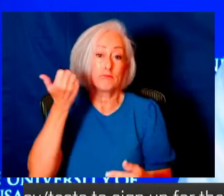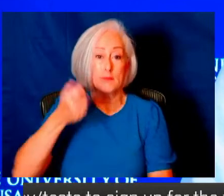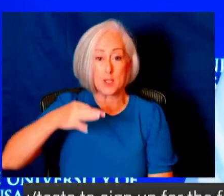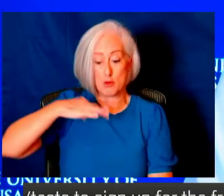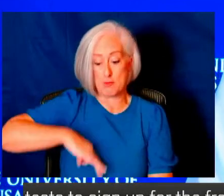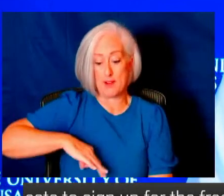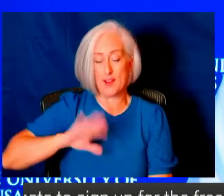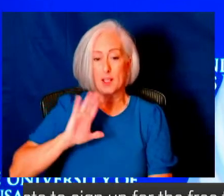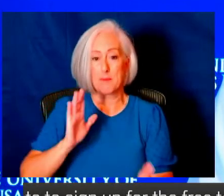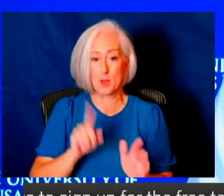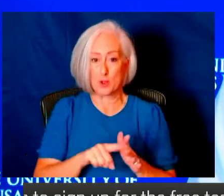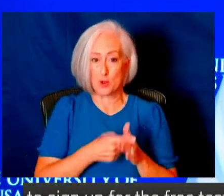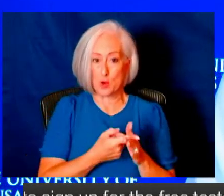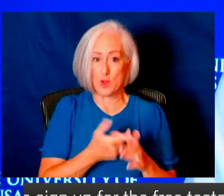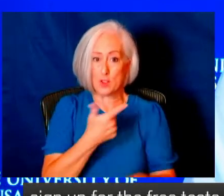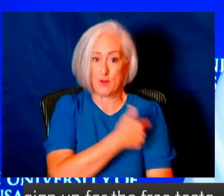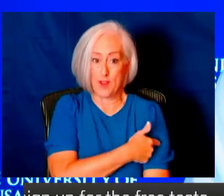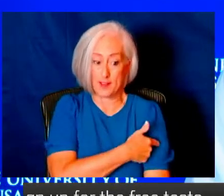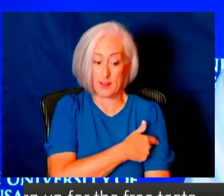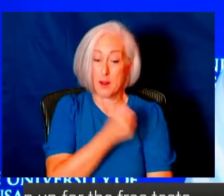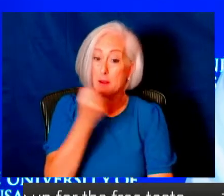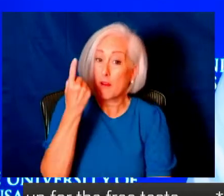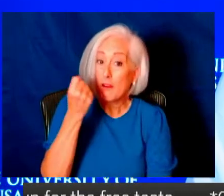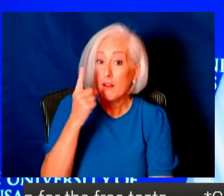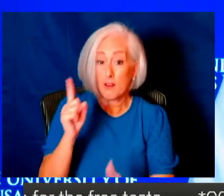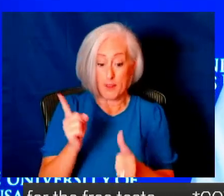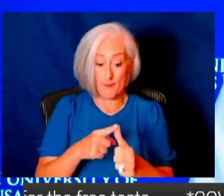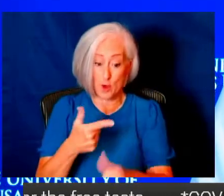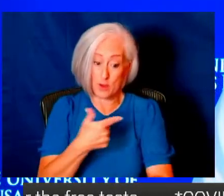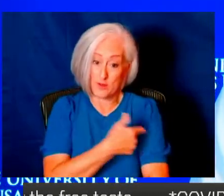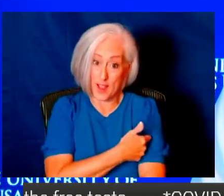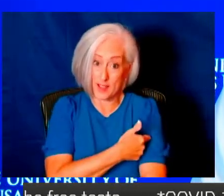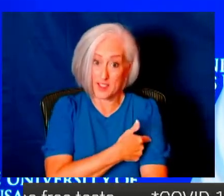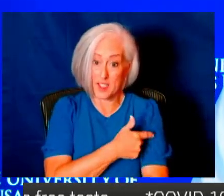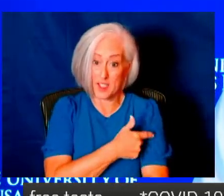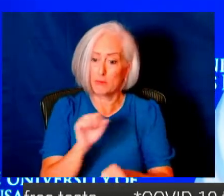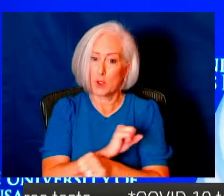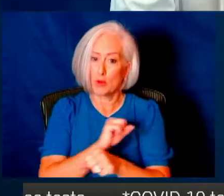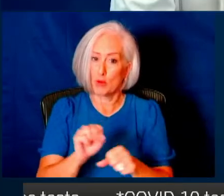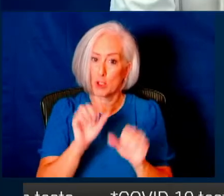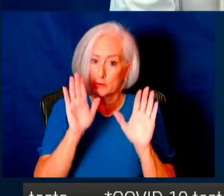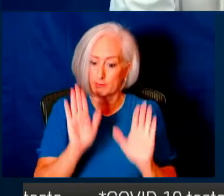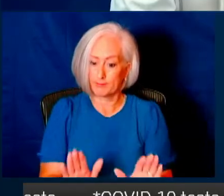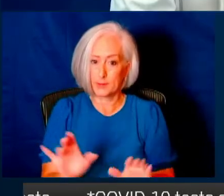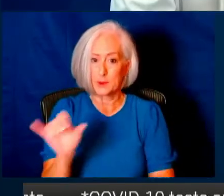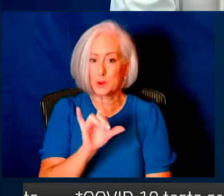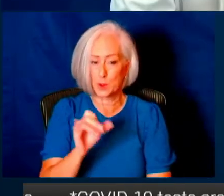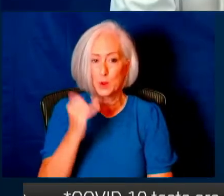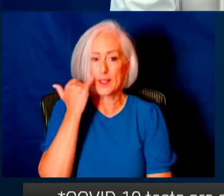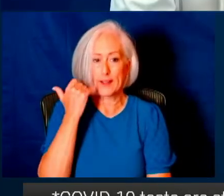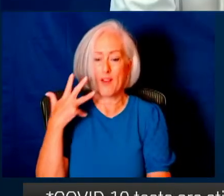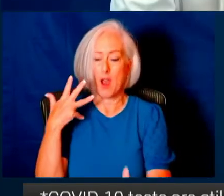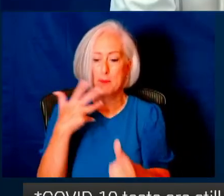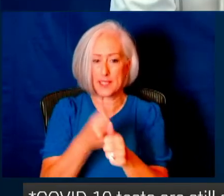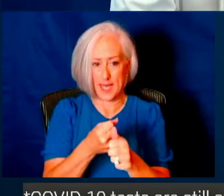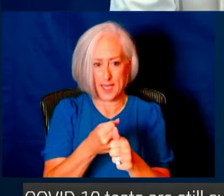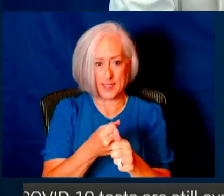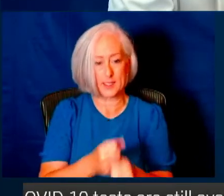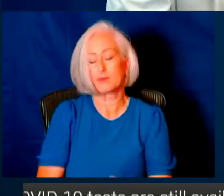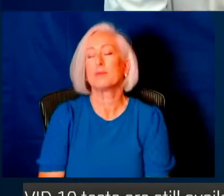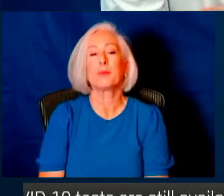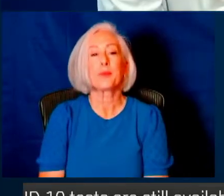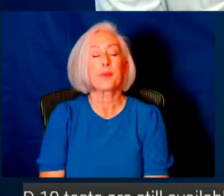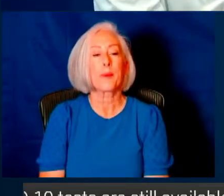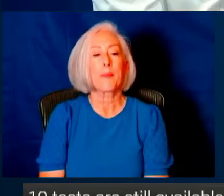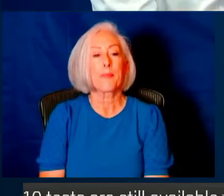the original vaccine alone works very well as well when you are up to date with that. And an interesting point to be made here,